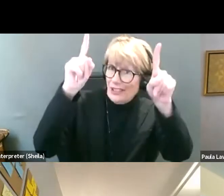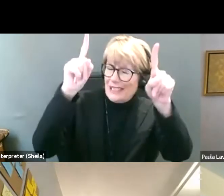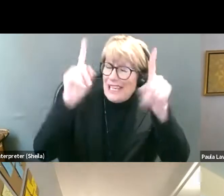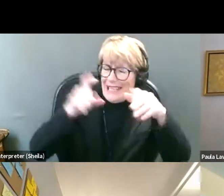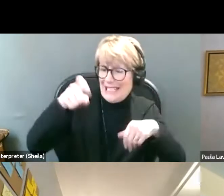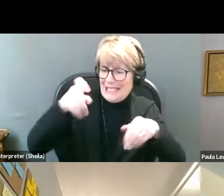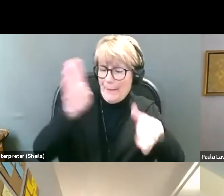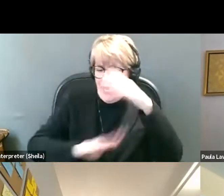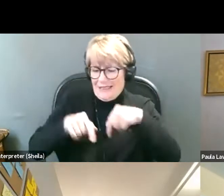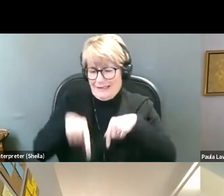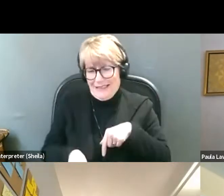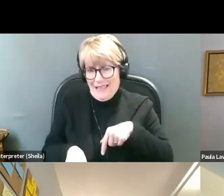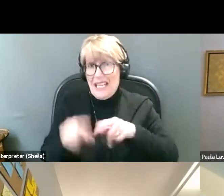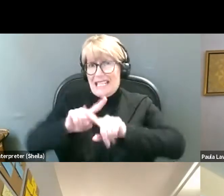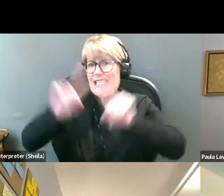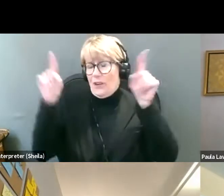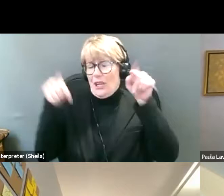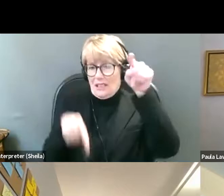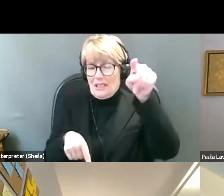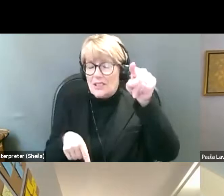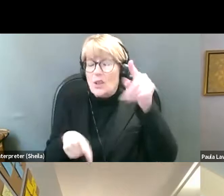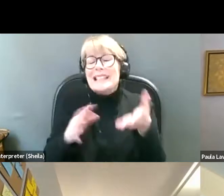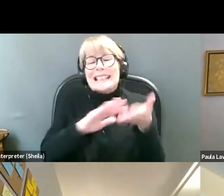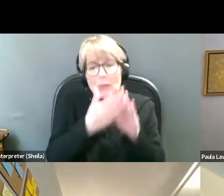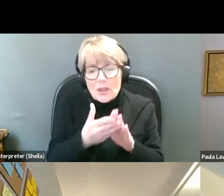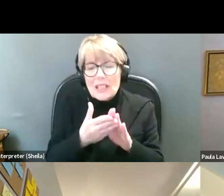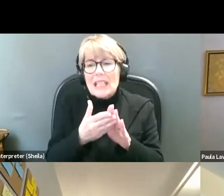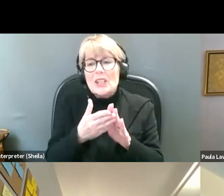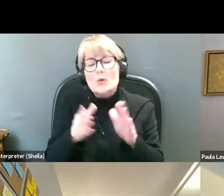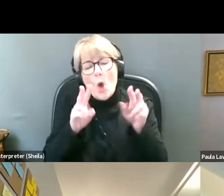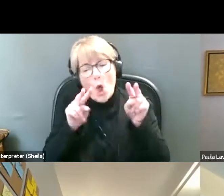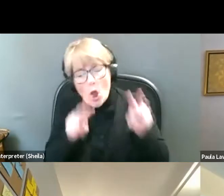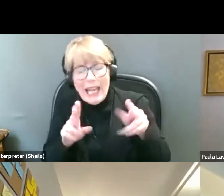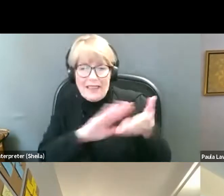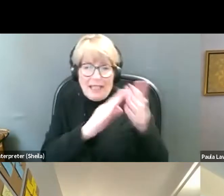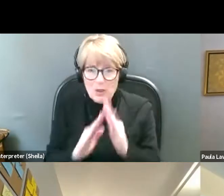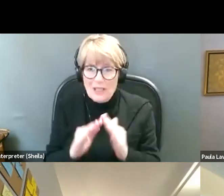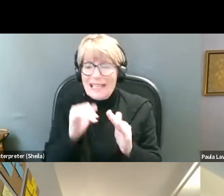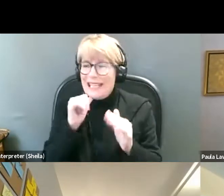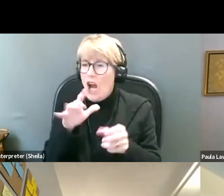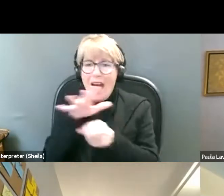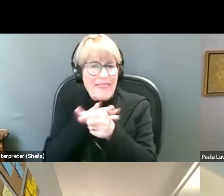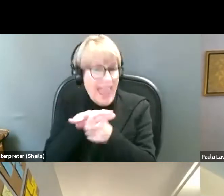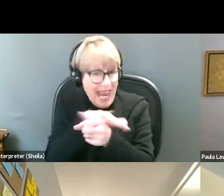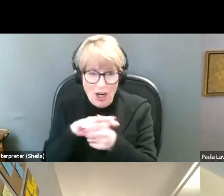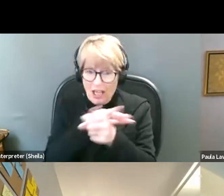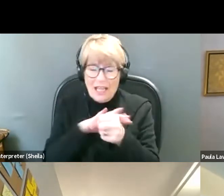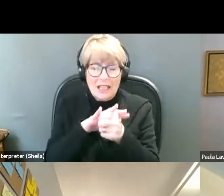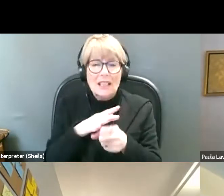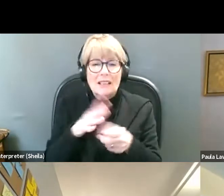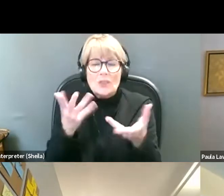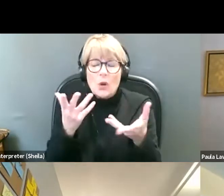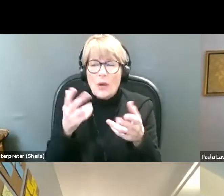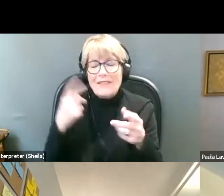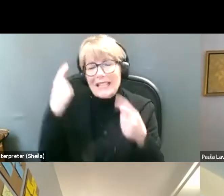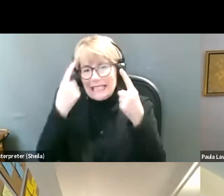by community, and that is why it's so important for folks to take advantage of these resources available to them so that they